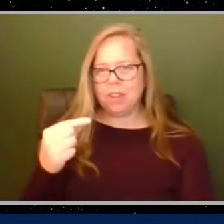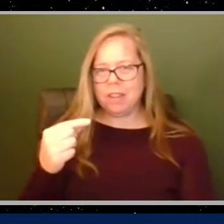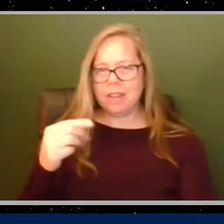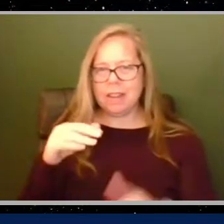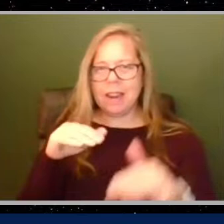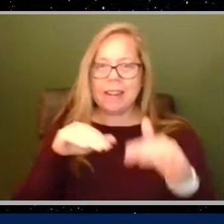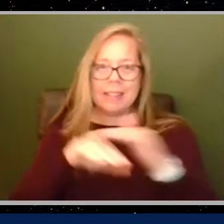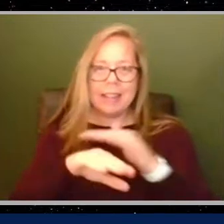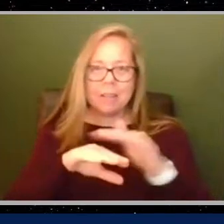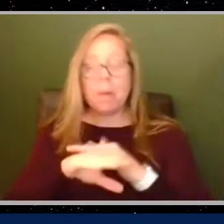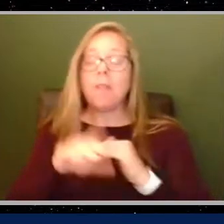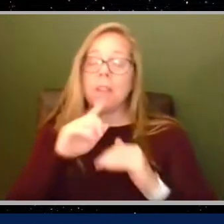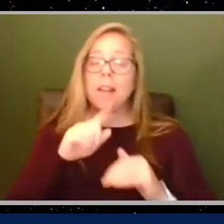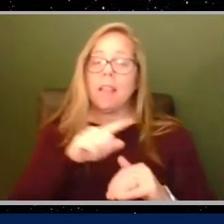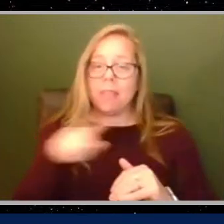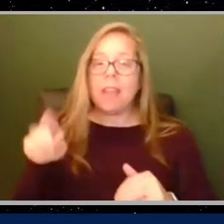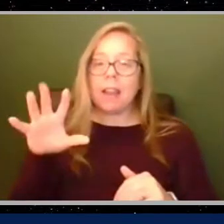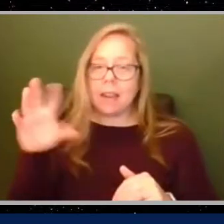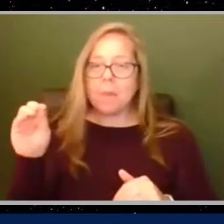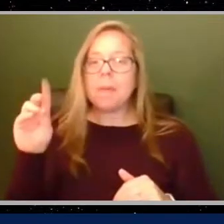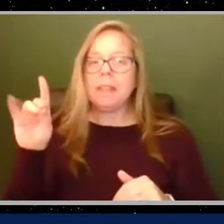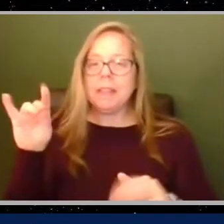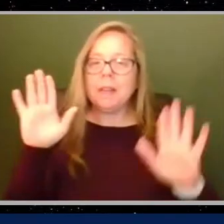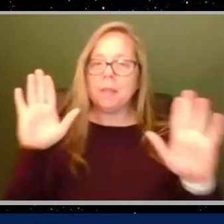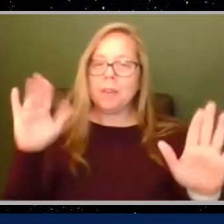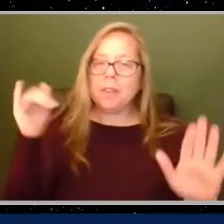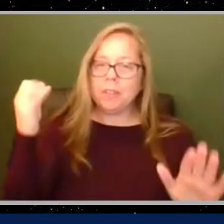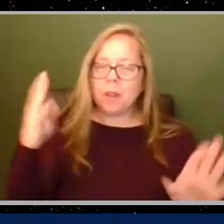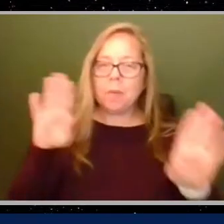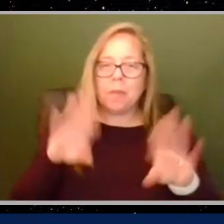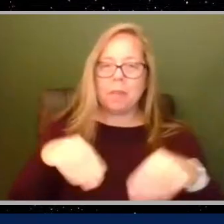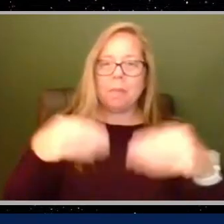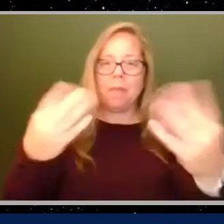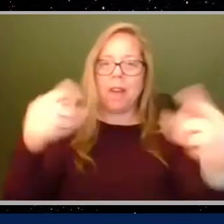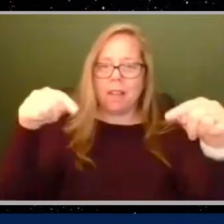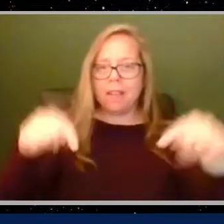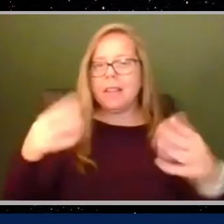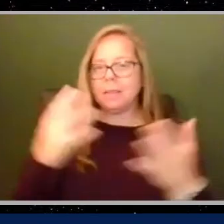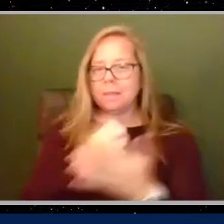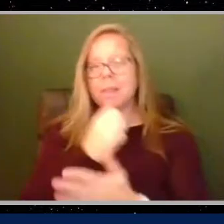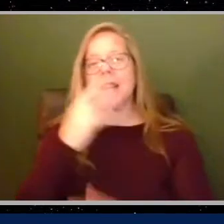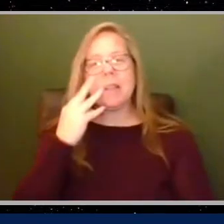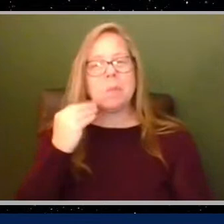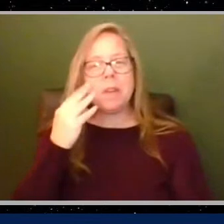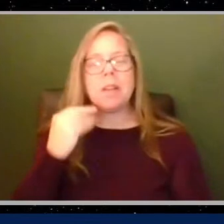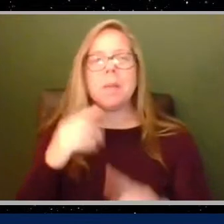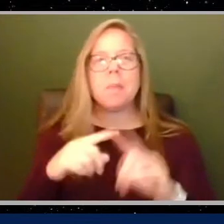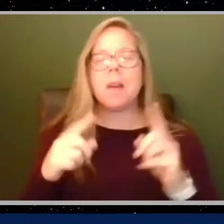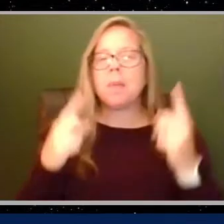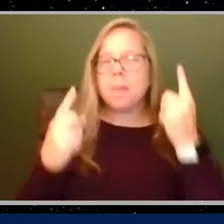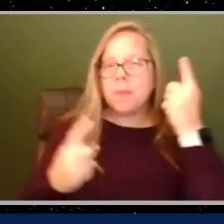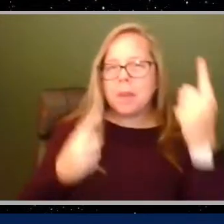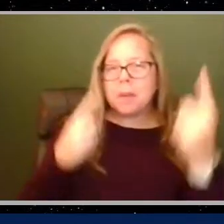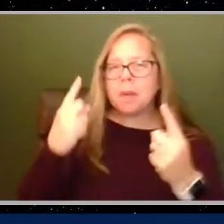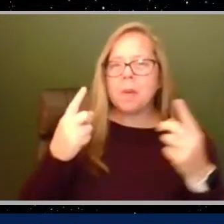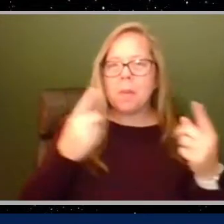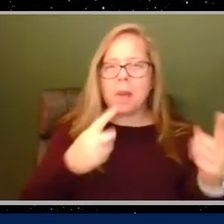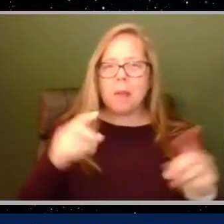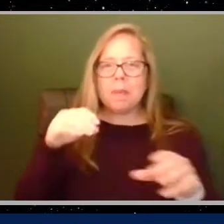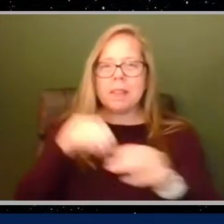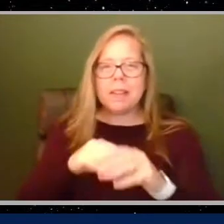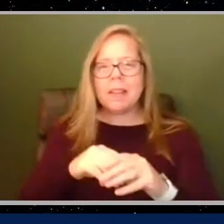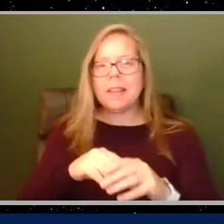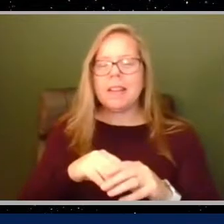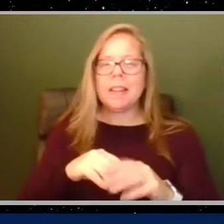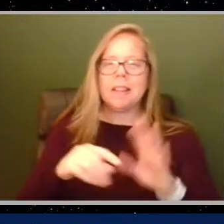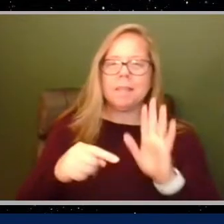even though they have done an amazing job of opening this opportunity up. But we are looking at what happens in our micro-G